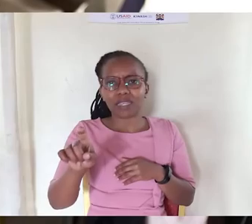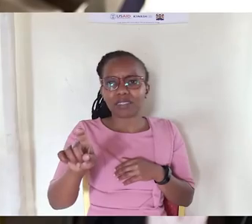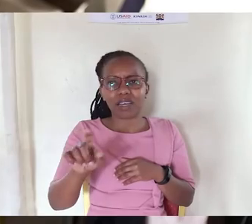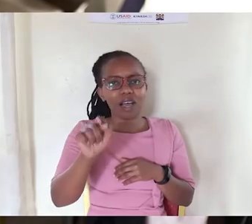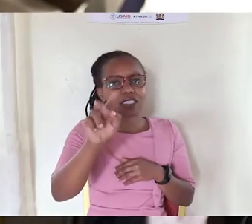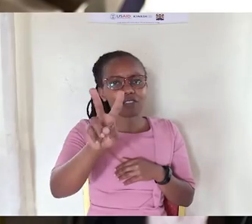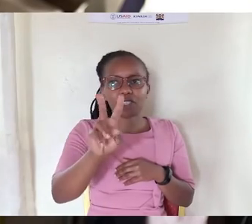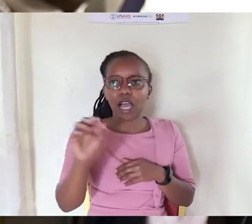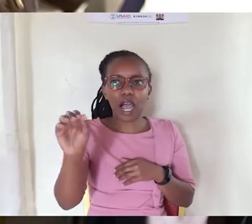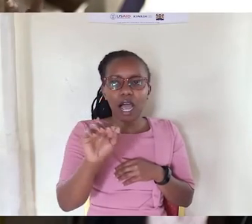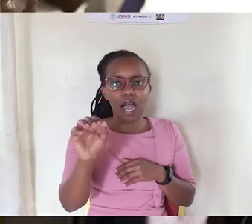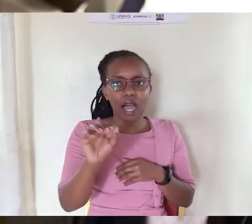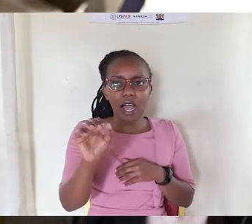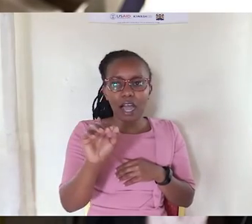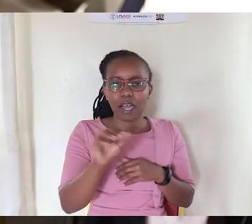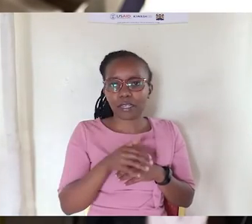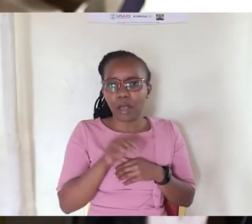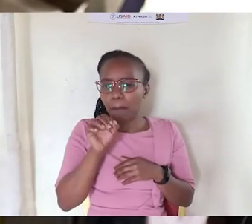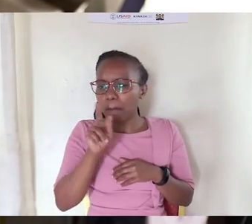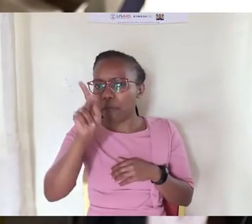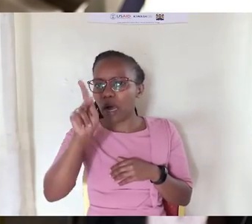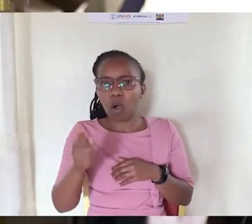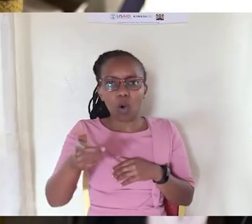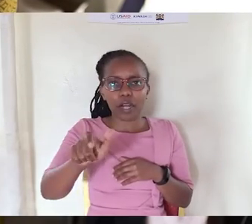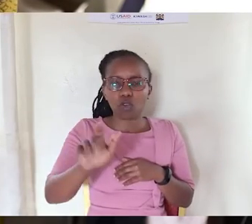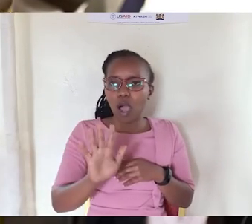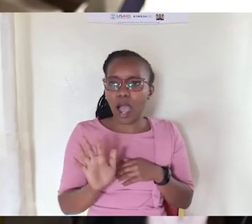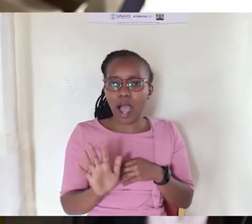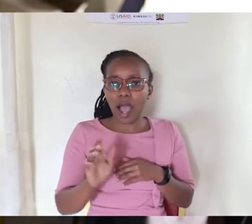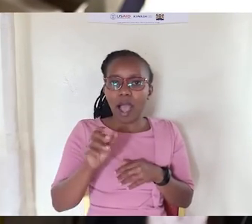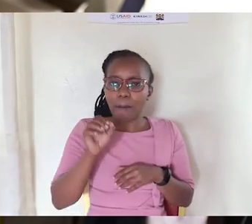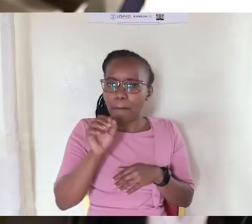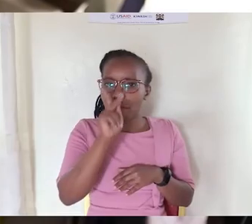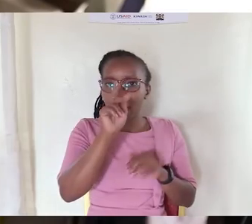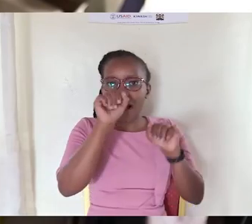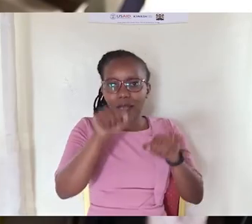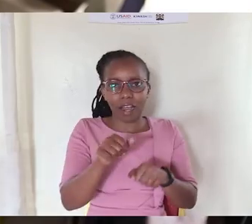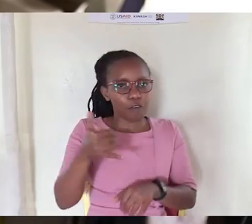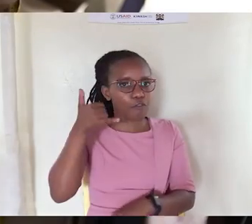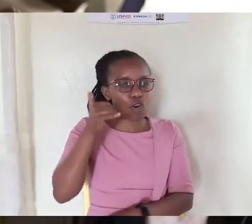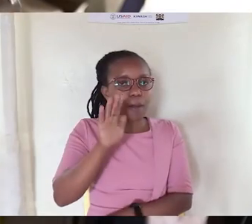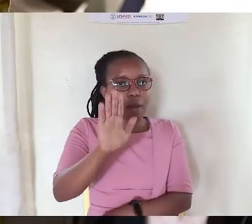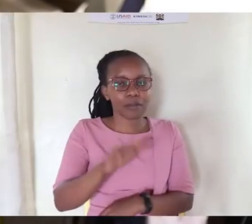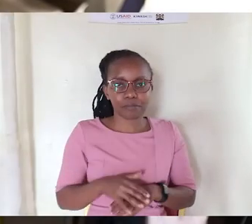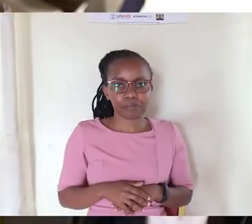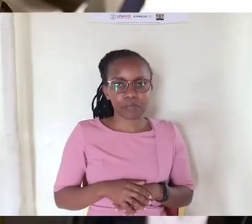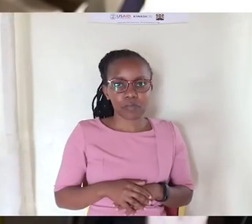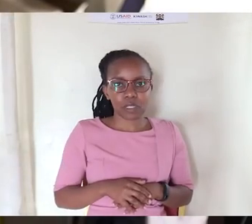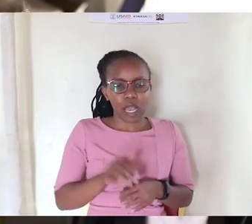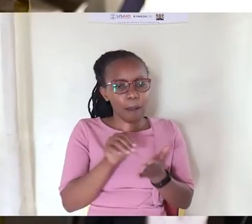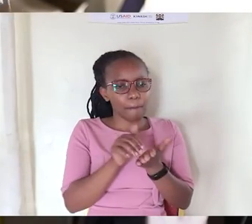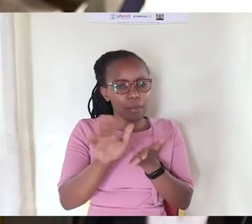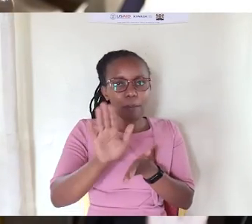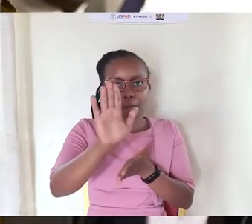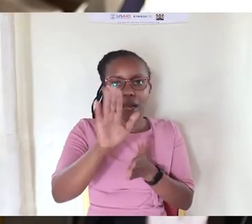TV or shouting on radio. Shouting can actually be through your phone in a way that your message is